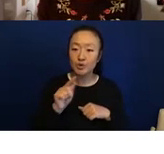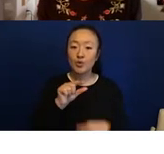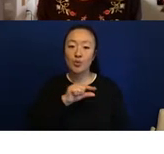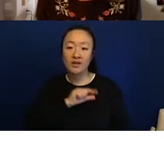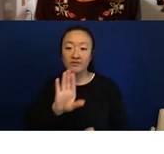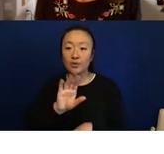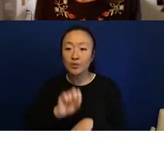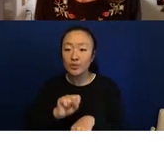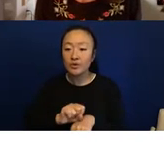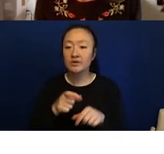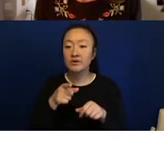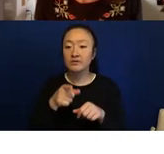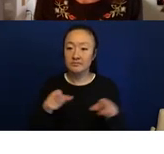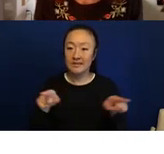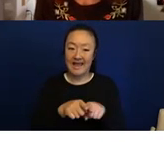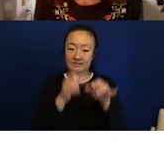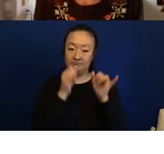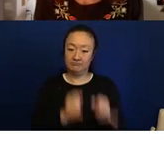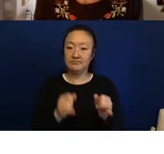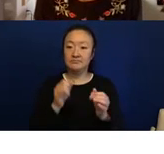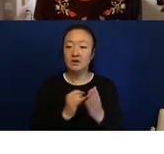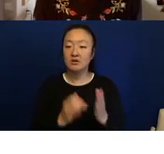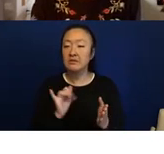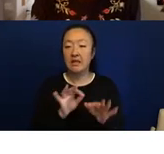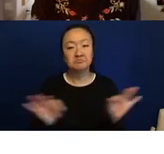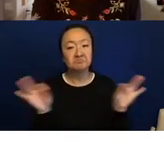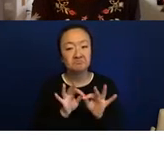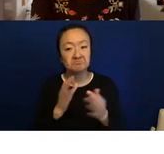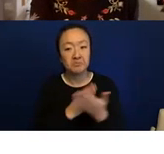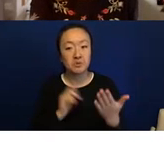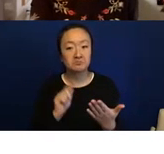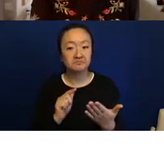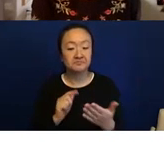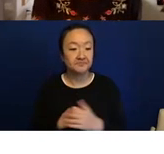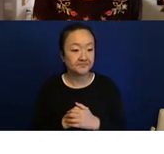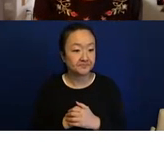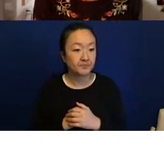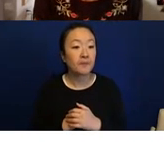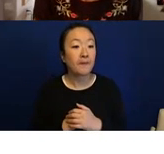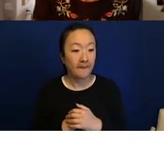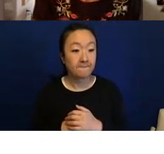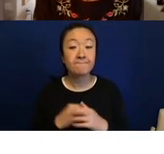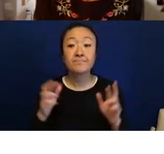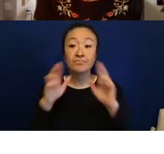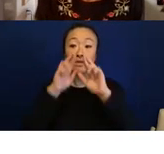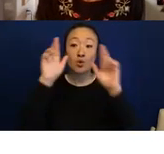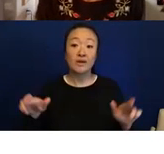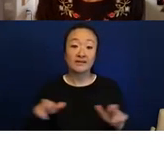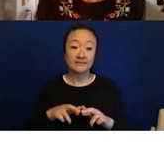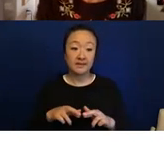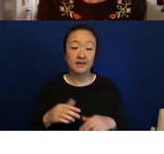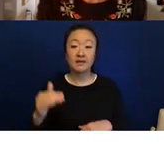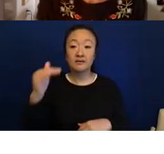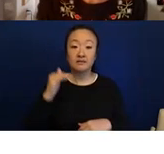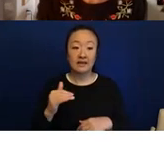an individual artist. So that's the key component. Your resume and